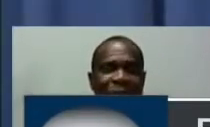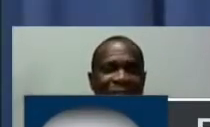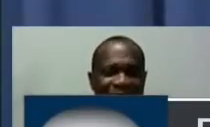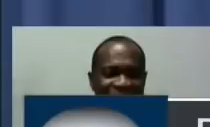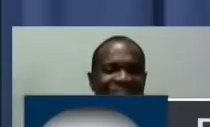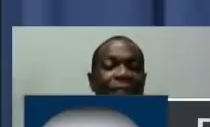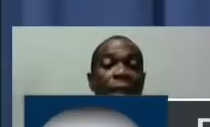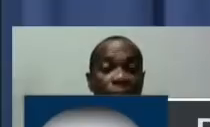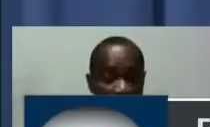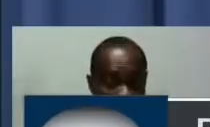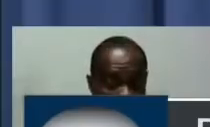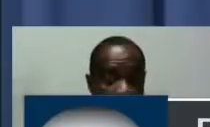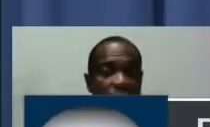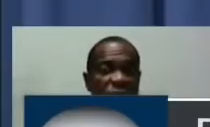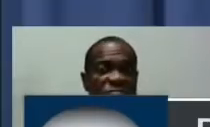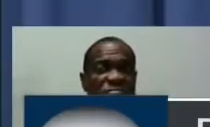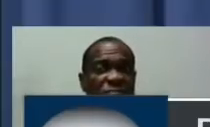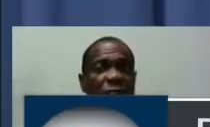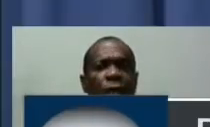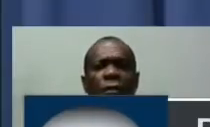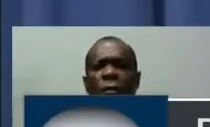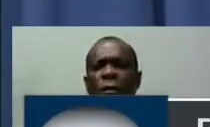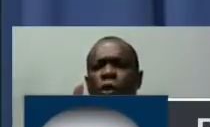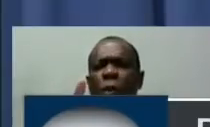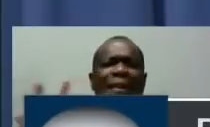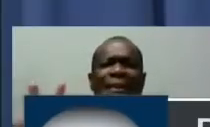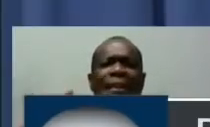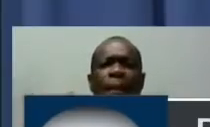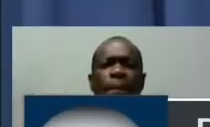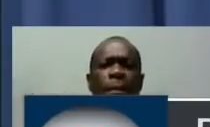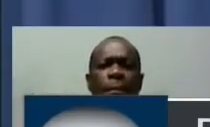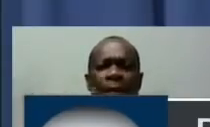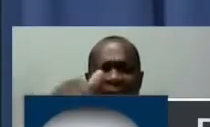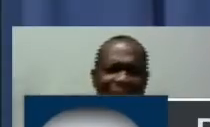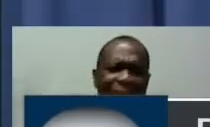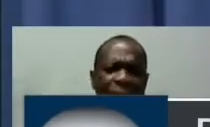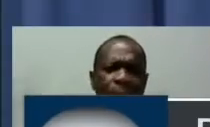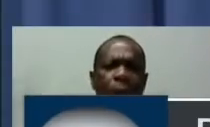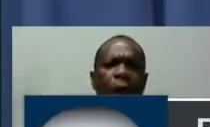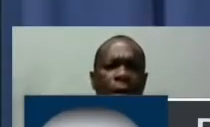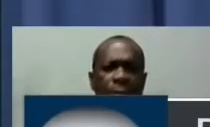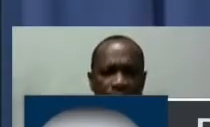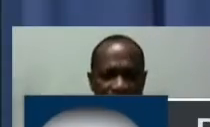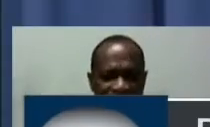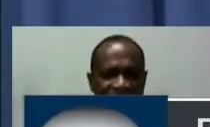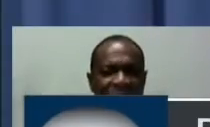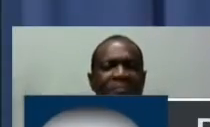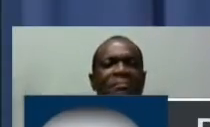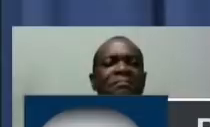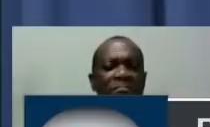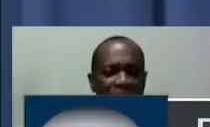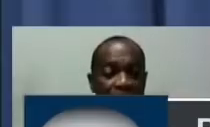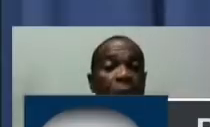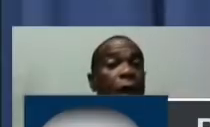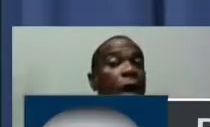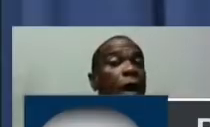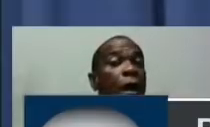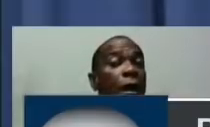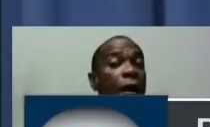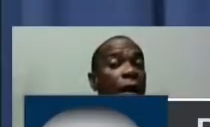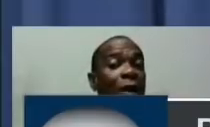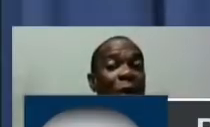house 26 persons in a parallel system. And the new ICU capacity